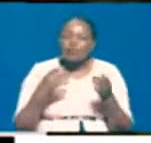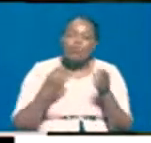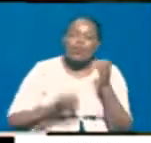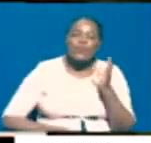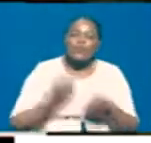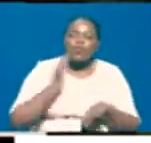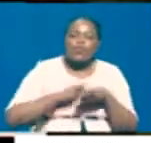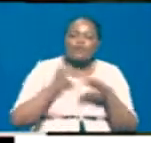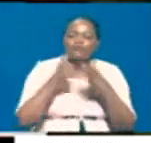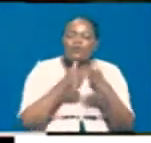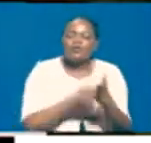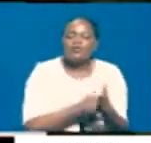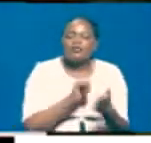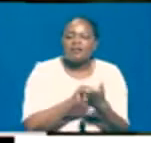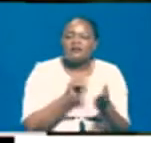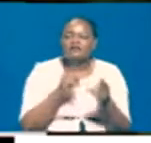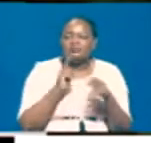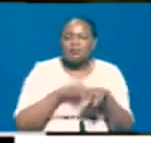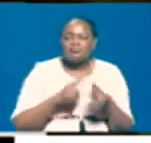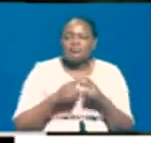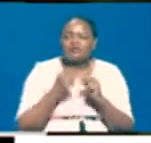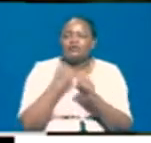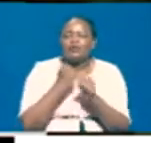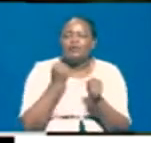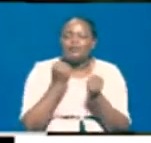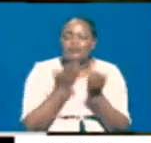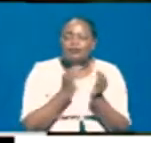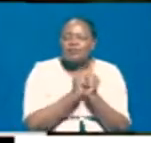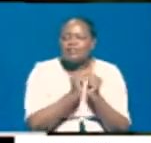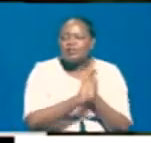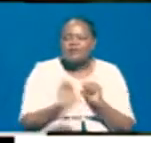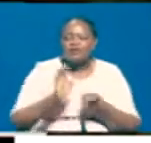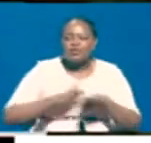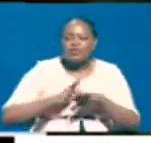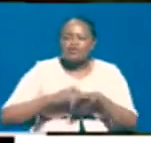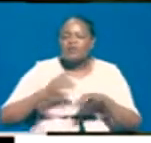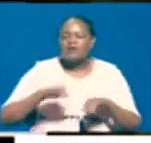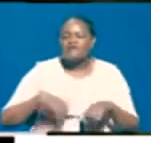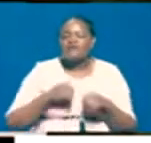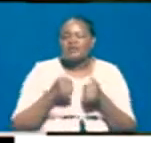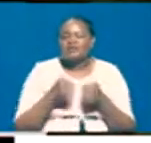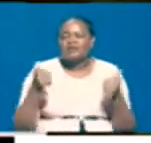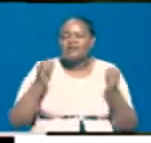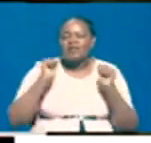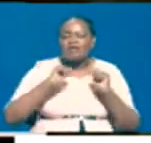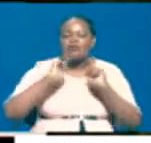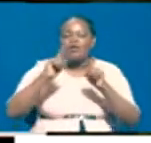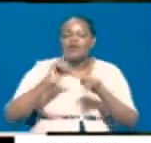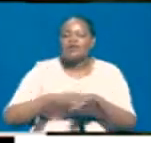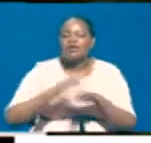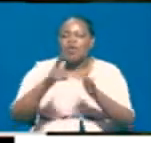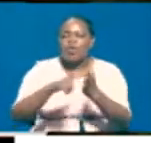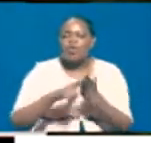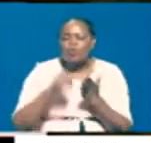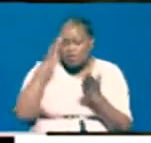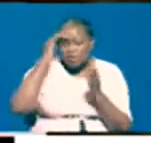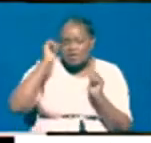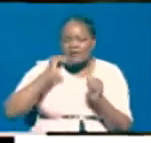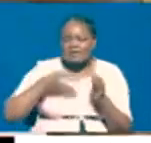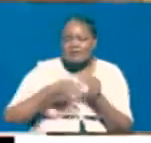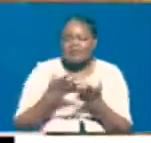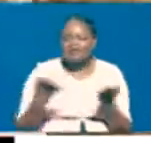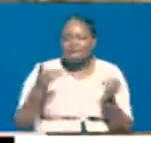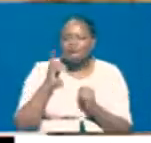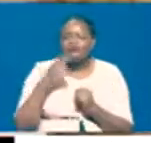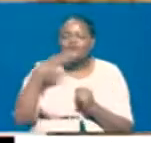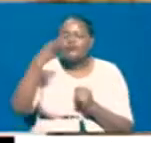business with them, it is sustainable. For them, they feel safe. They can even go for a loan, knowing that I can still be able to access the material tomorrow. That's a